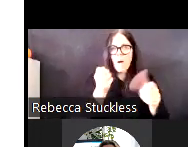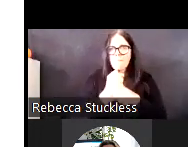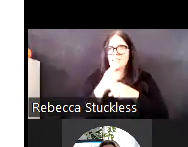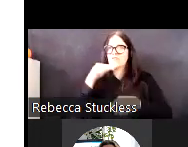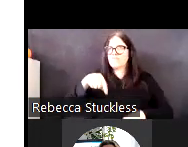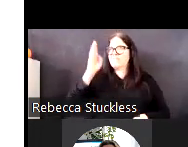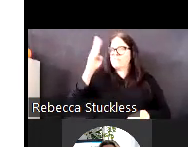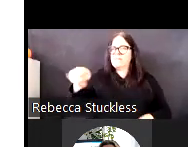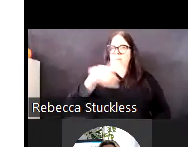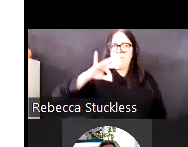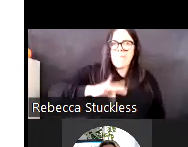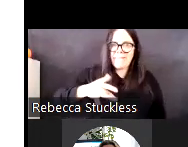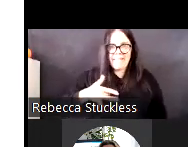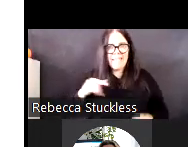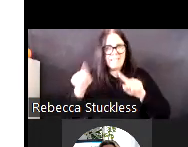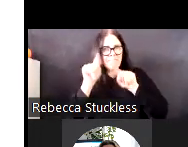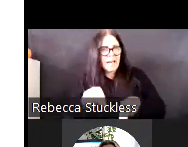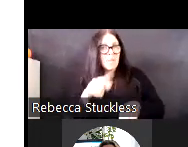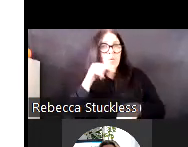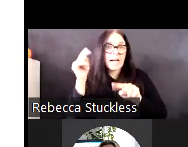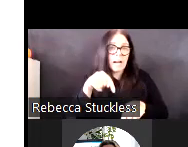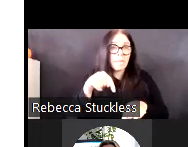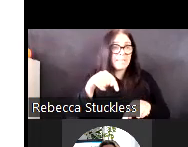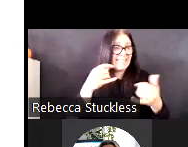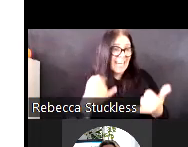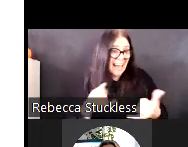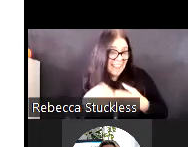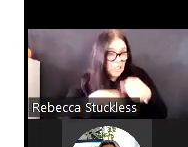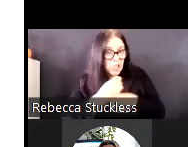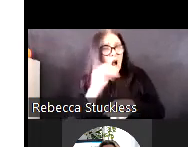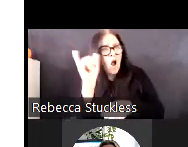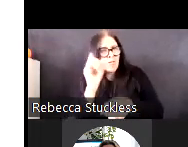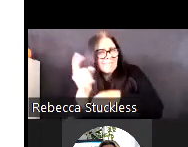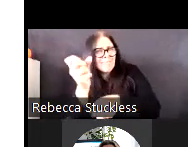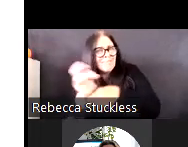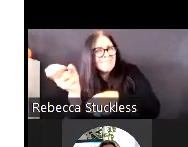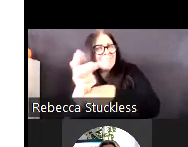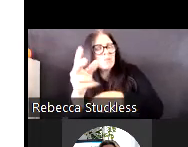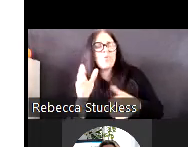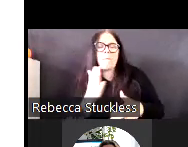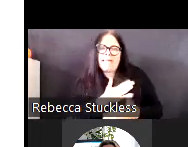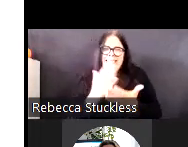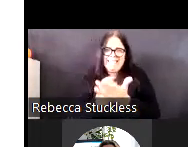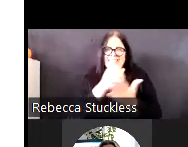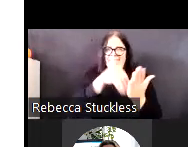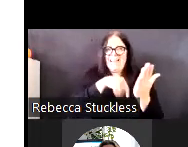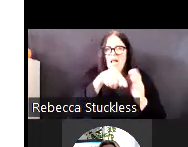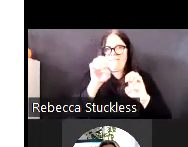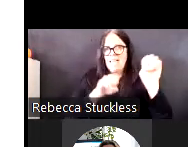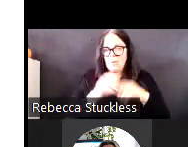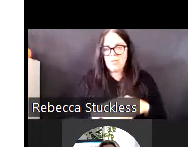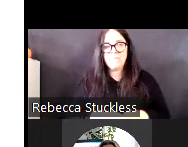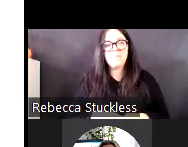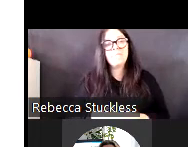literacy practitioners that attend both this year and in future years. So please do take the time to fill it out. Finally,